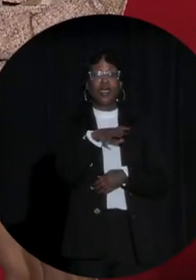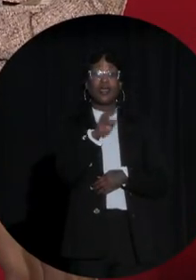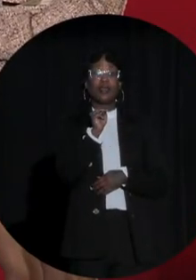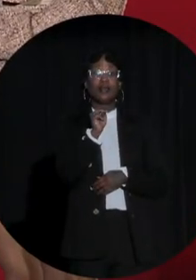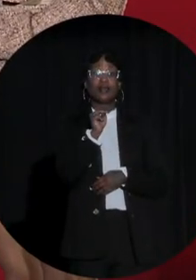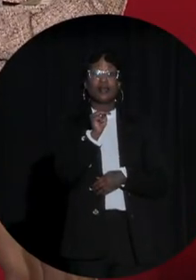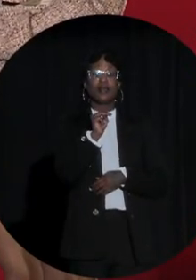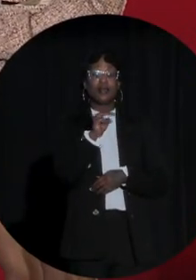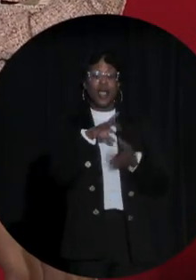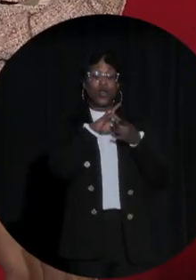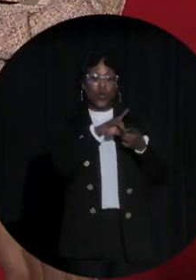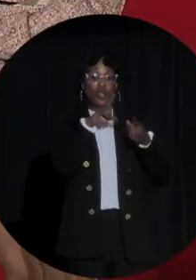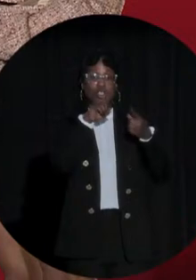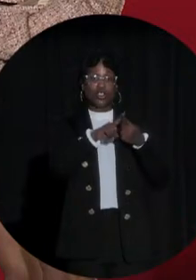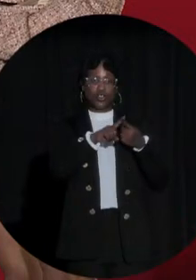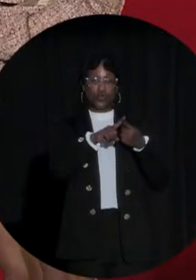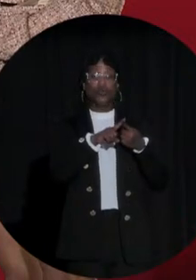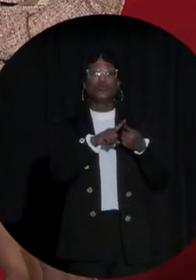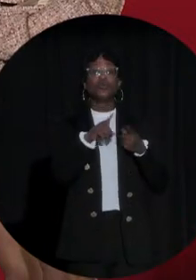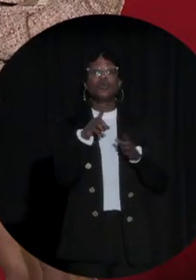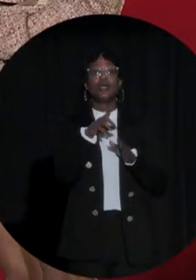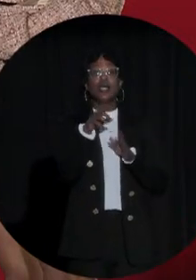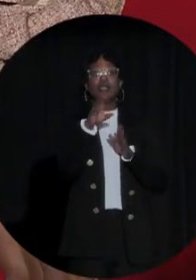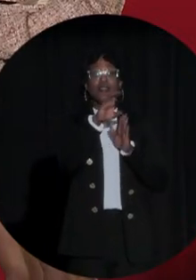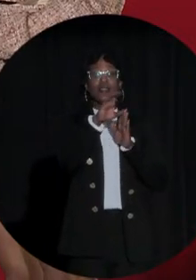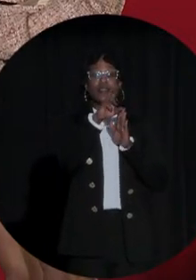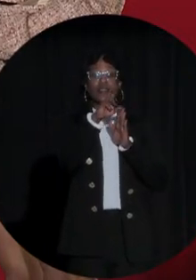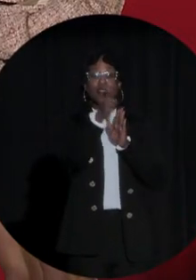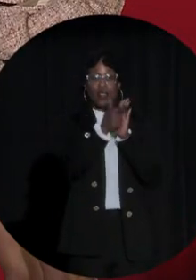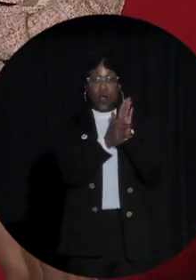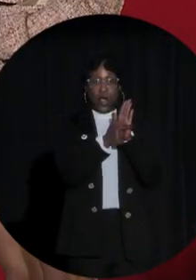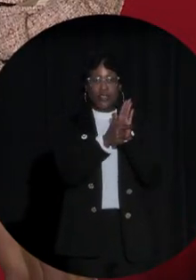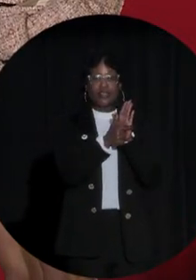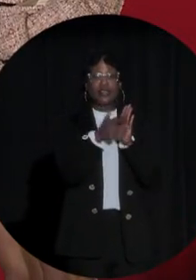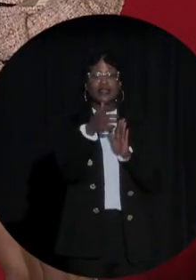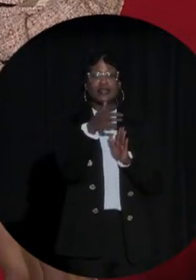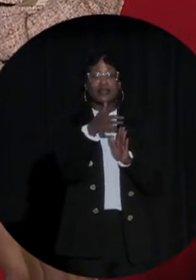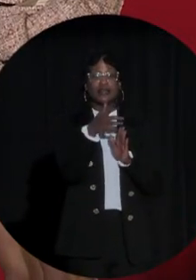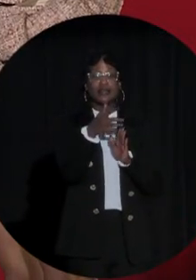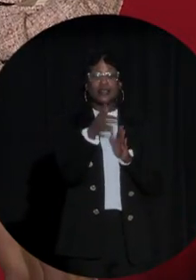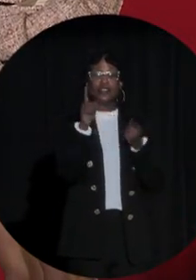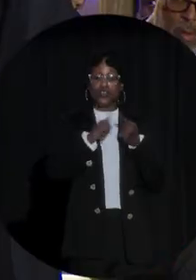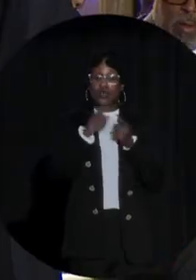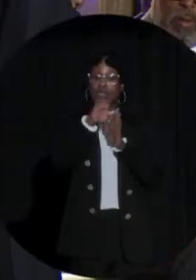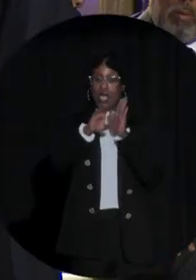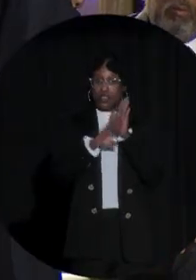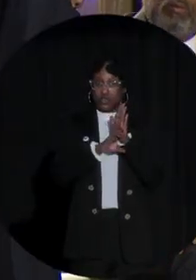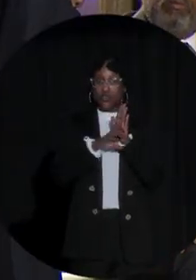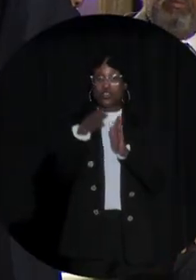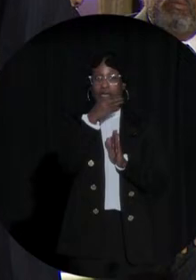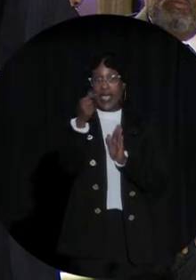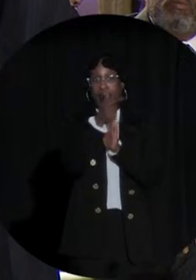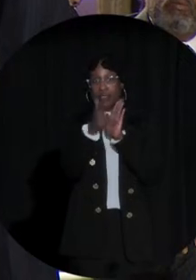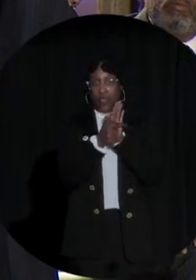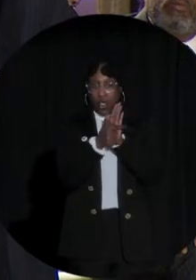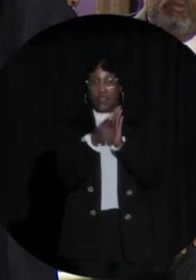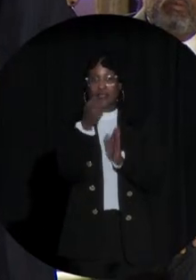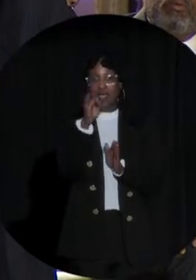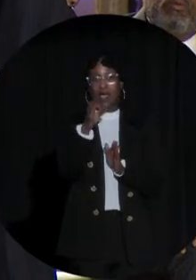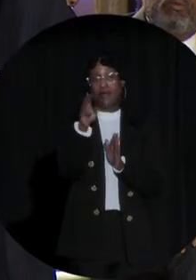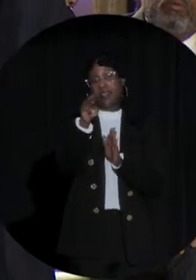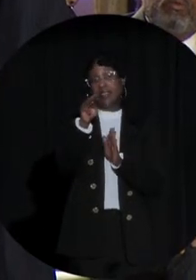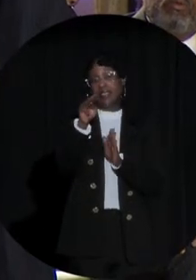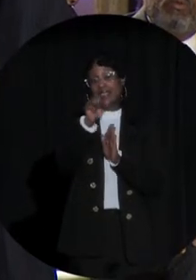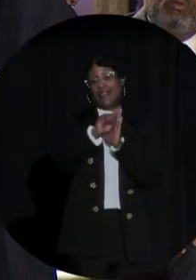and laws of the state of this Maryland. Maryland, and according to the laws To the Constitution? To the Constitution and laws of the State of